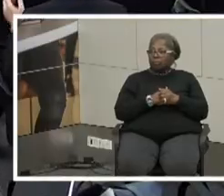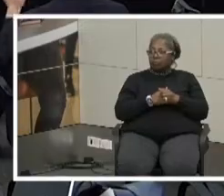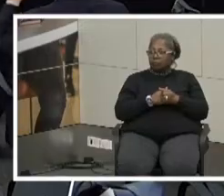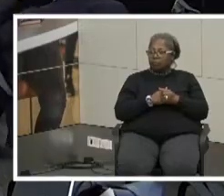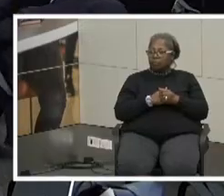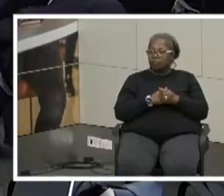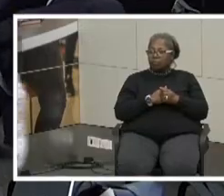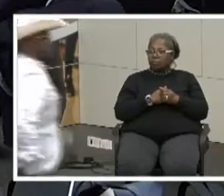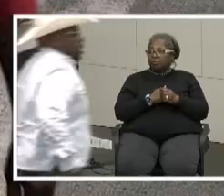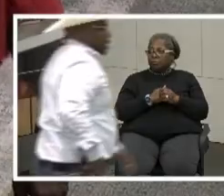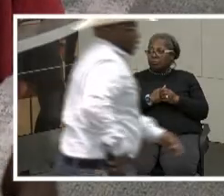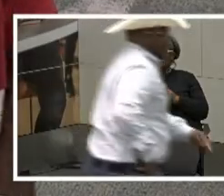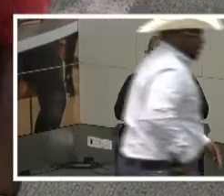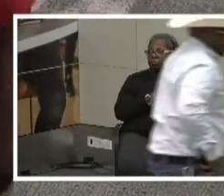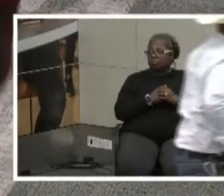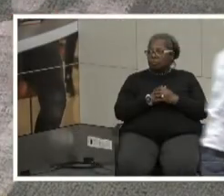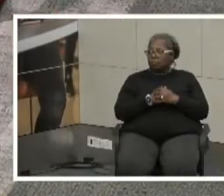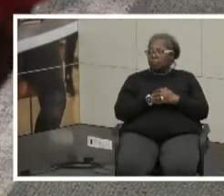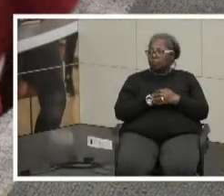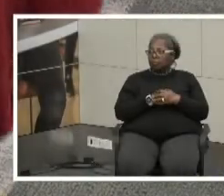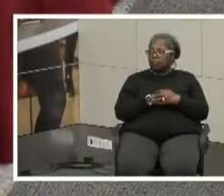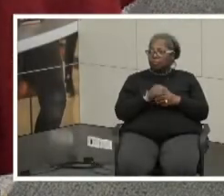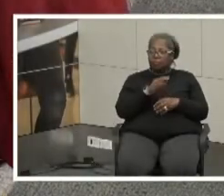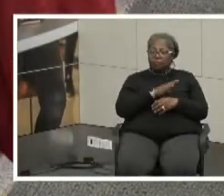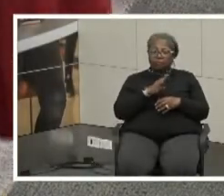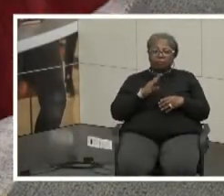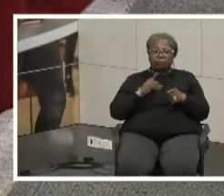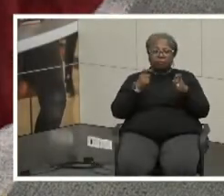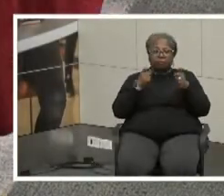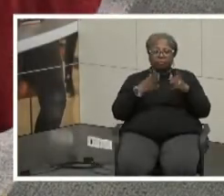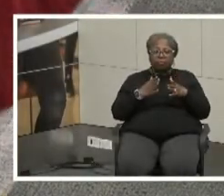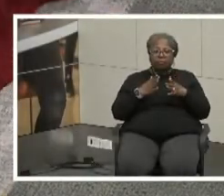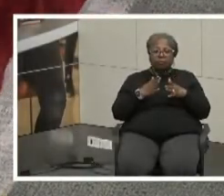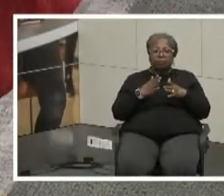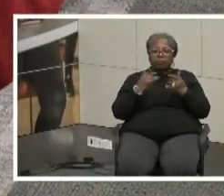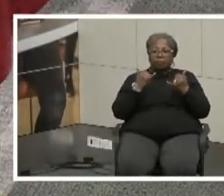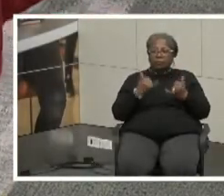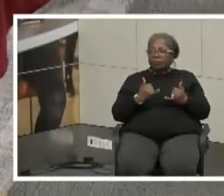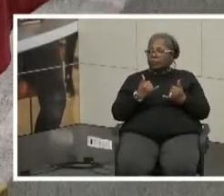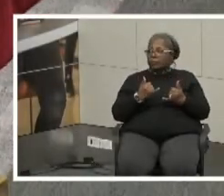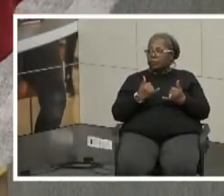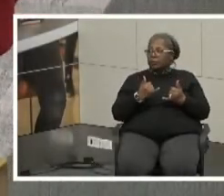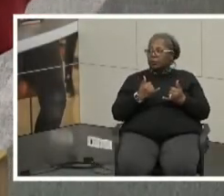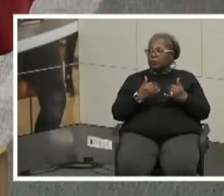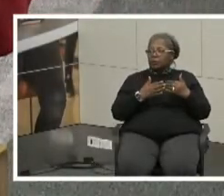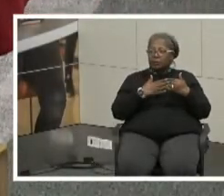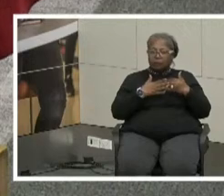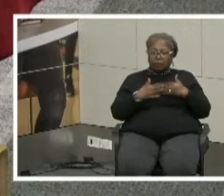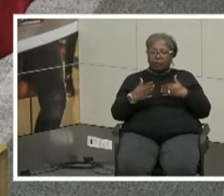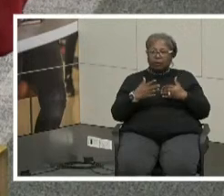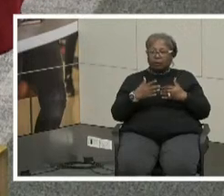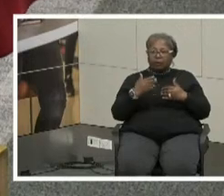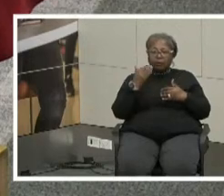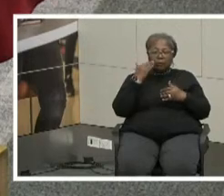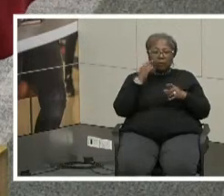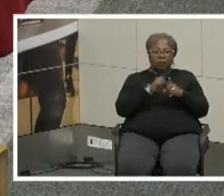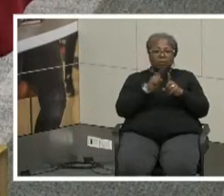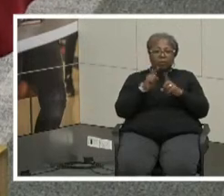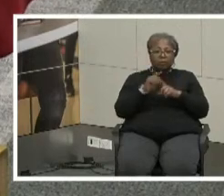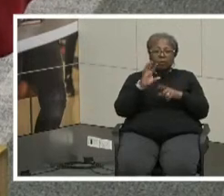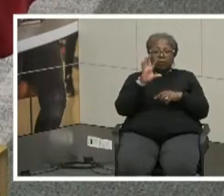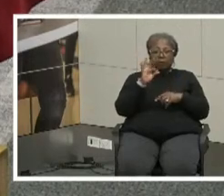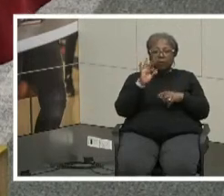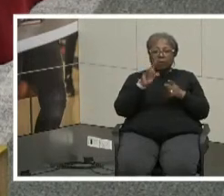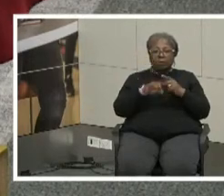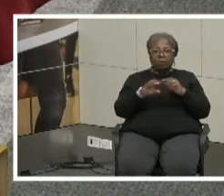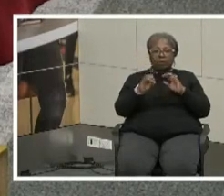yes ma'am Board of managers now from now on known as the nine